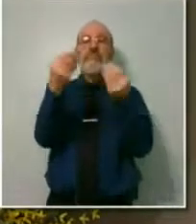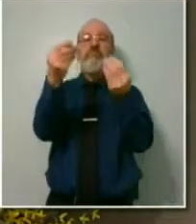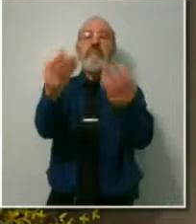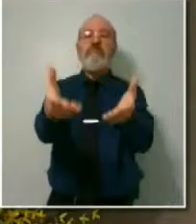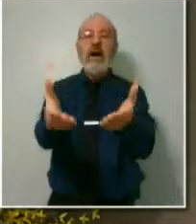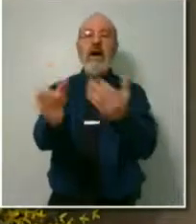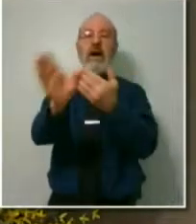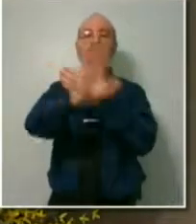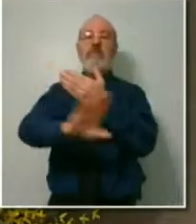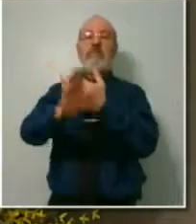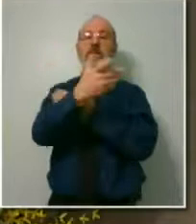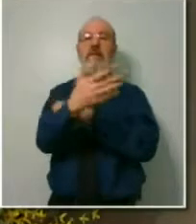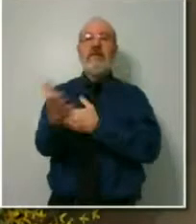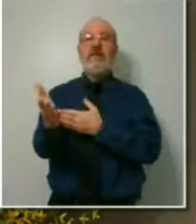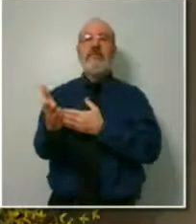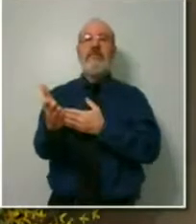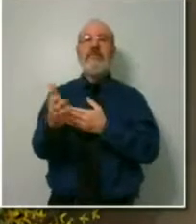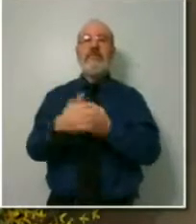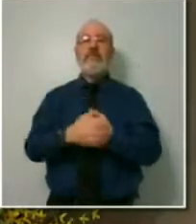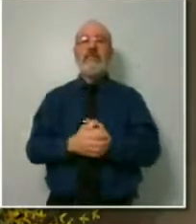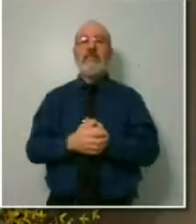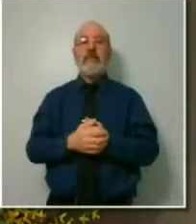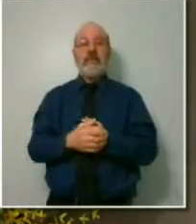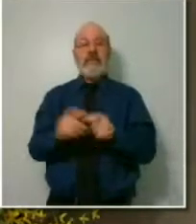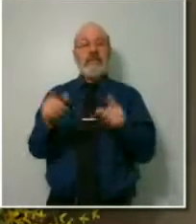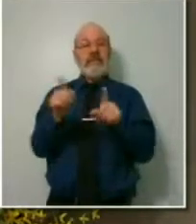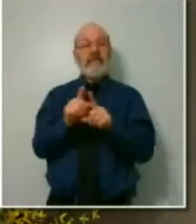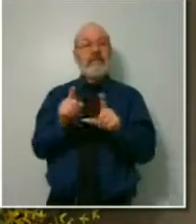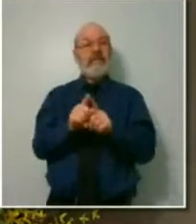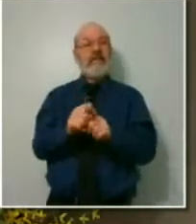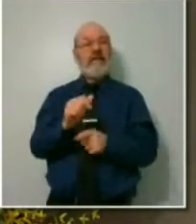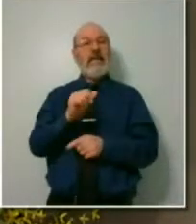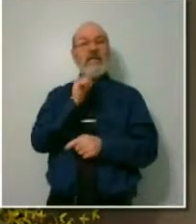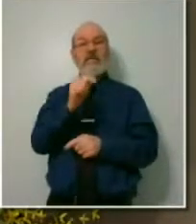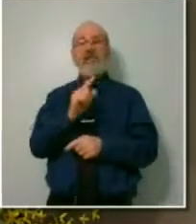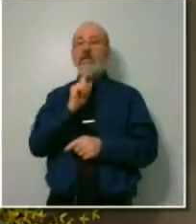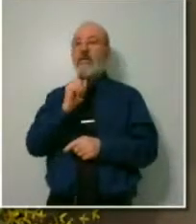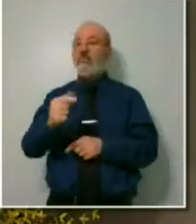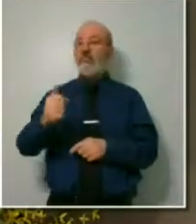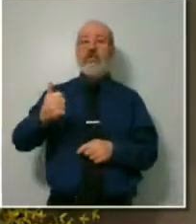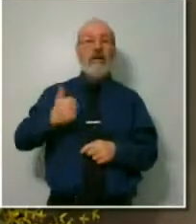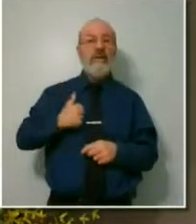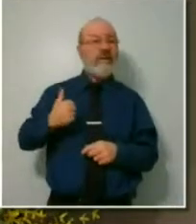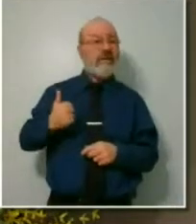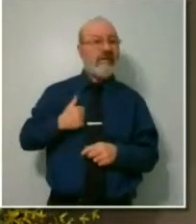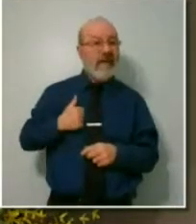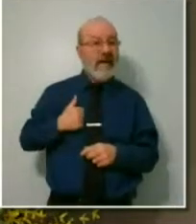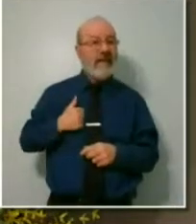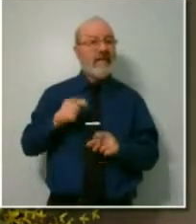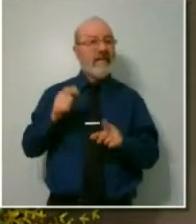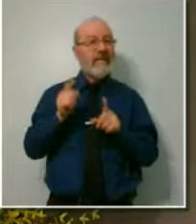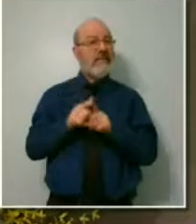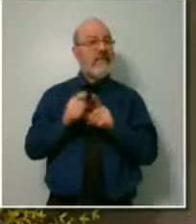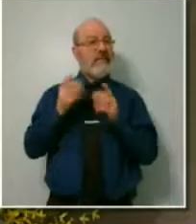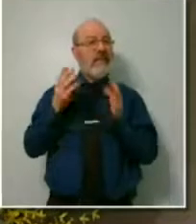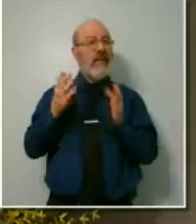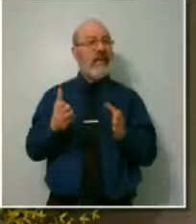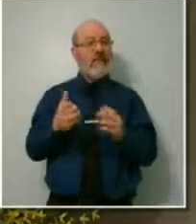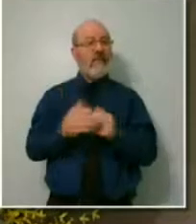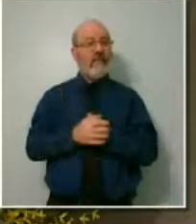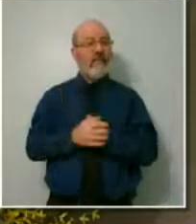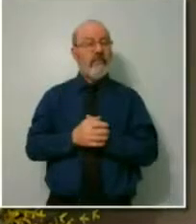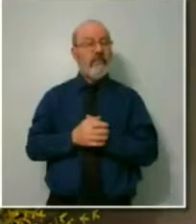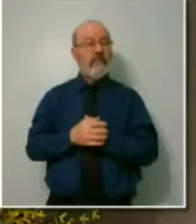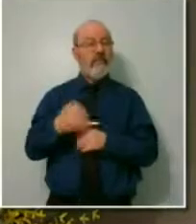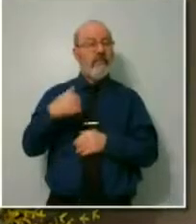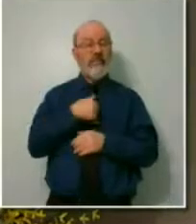them. The same is not true of Canada in the same sense. So we can't, as